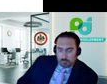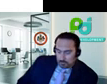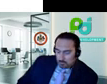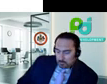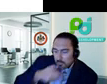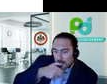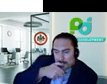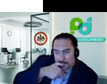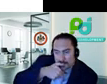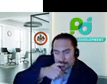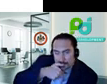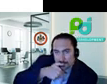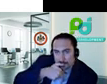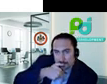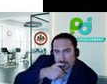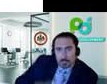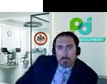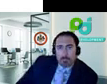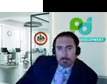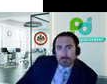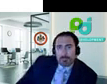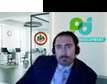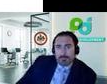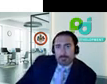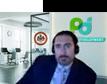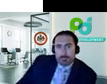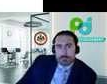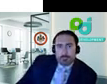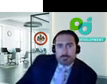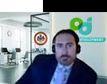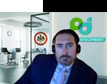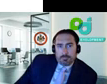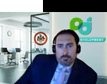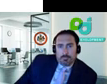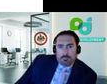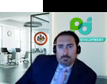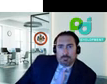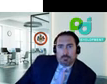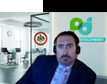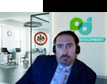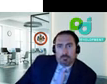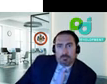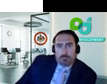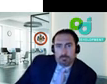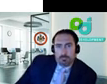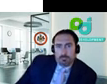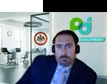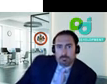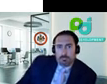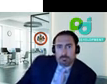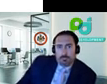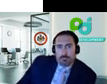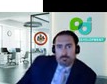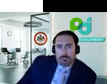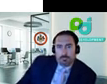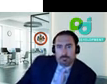values and may actually enhance, because you're talking about, you know, brand new homes that are, you know, some 20 years, you